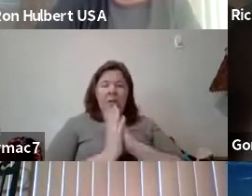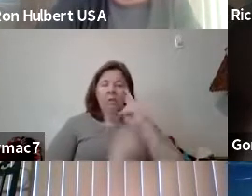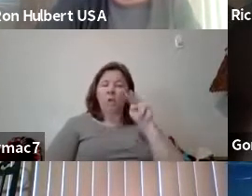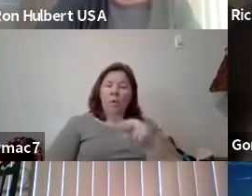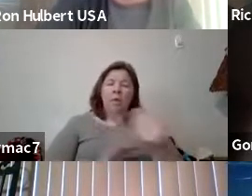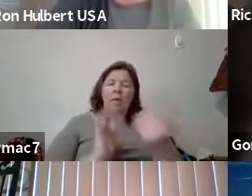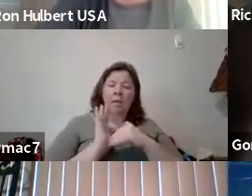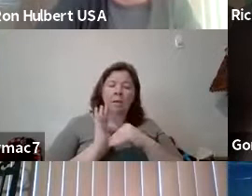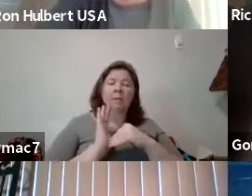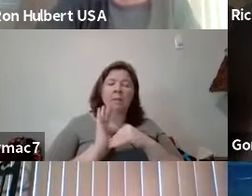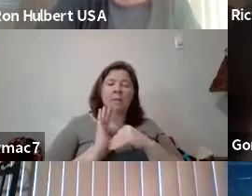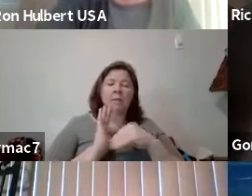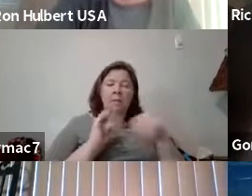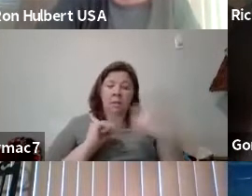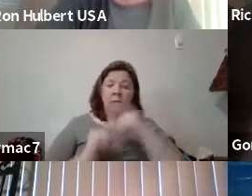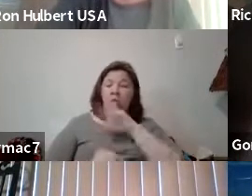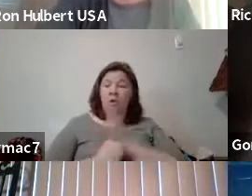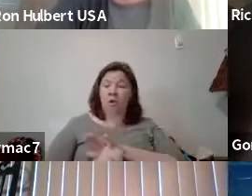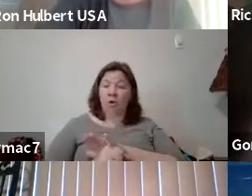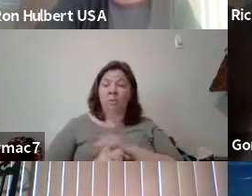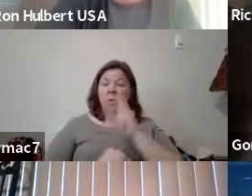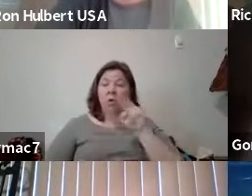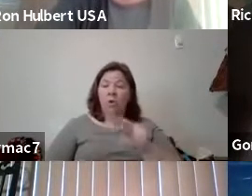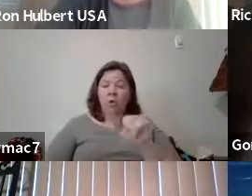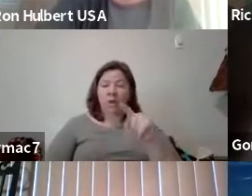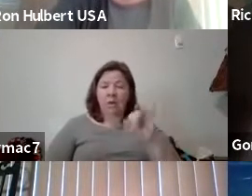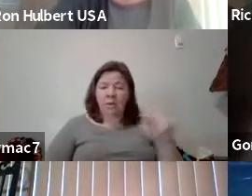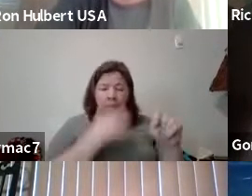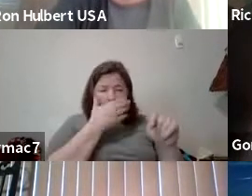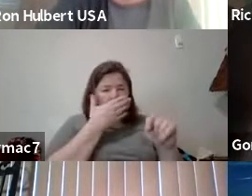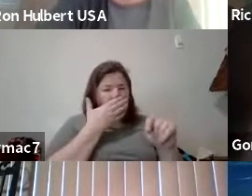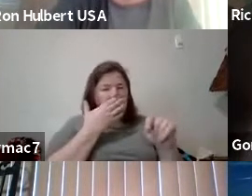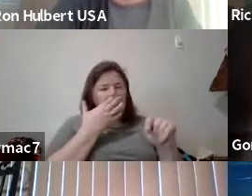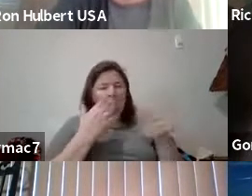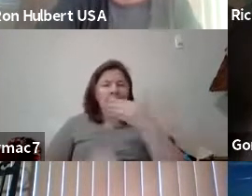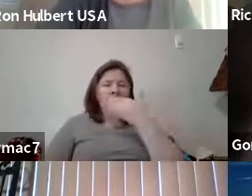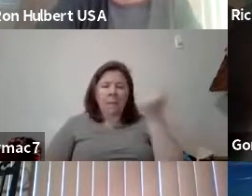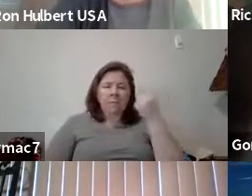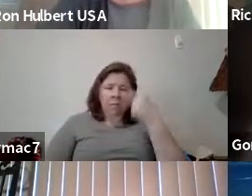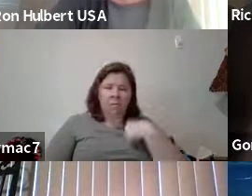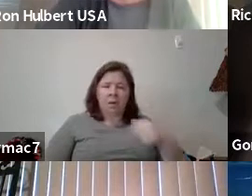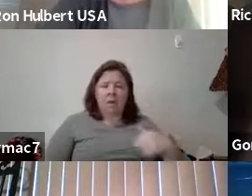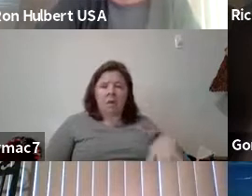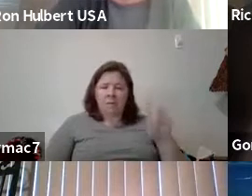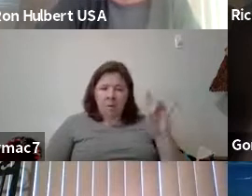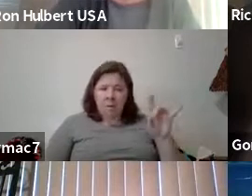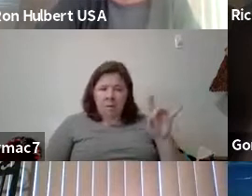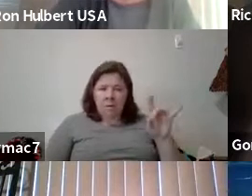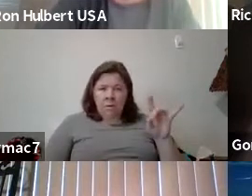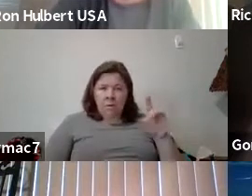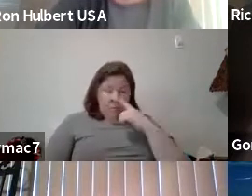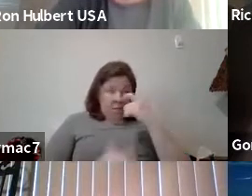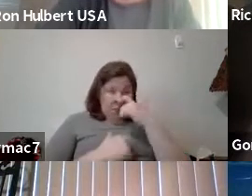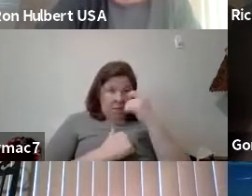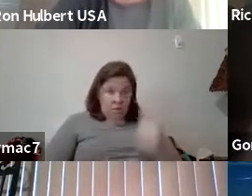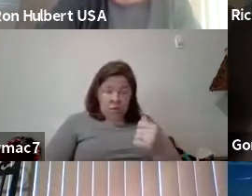and let them give you an affirmative, they'll look at it. That's the best method I found. And once they are interested, then